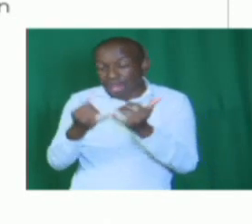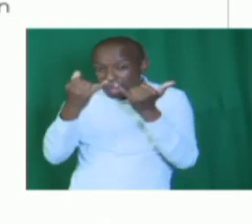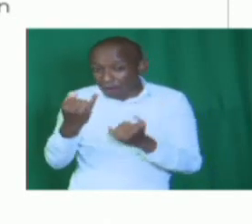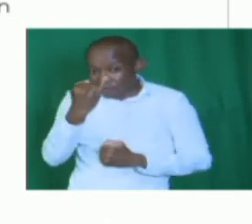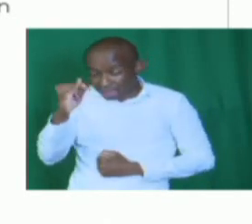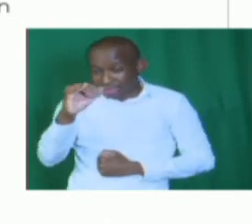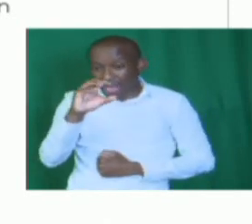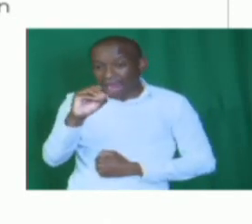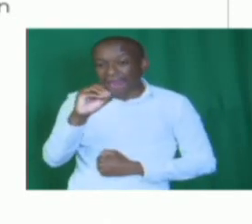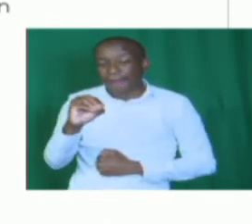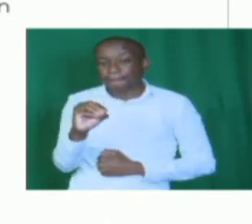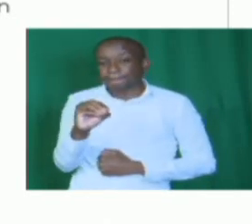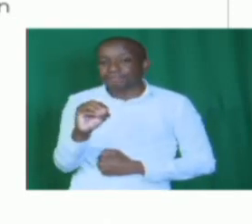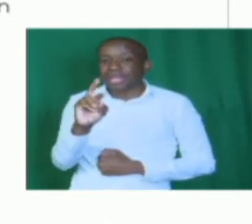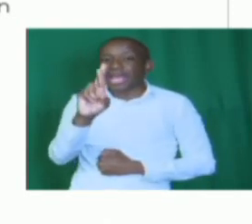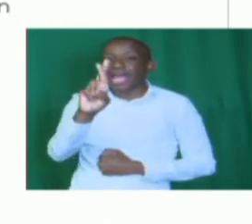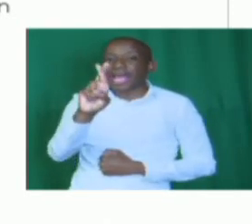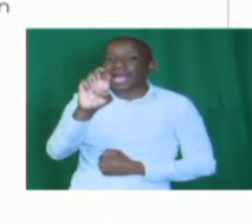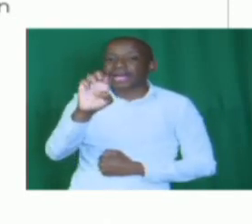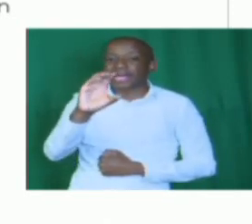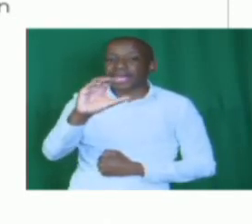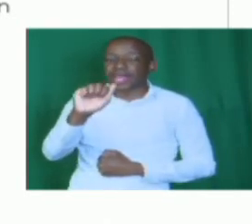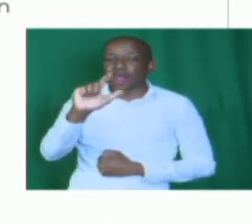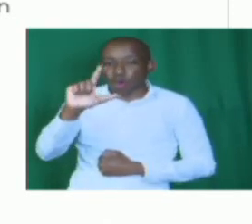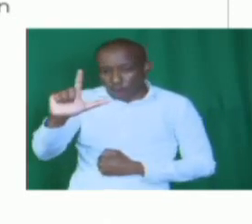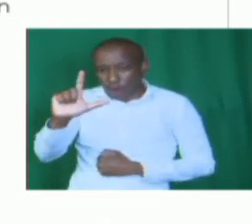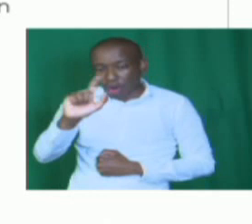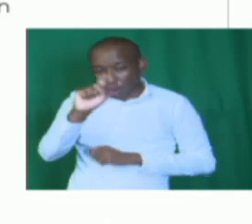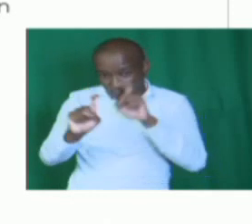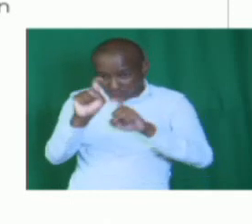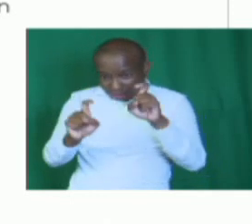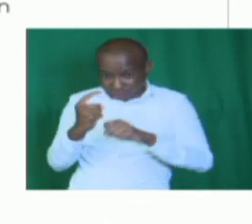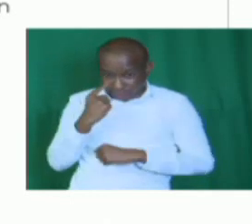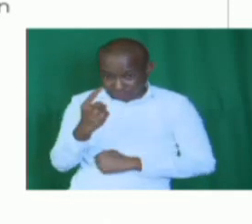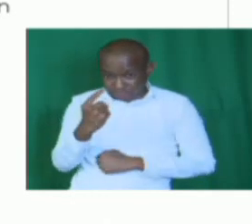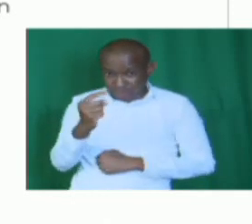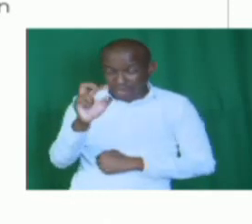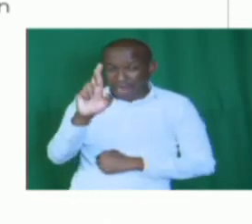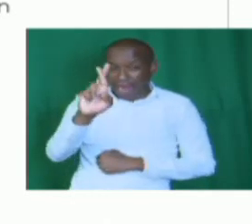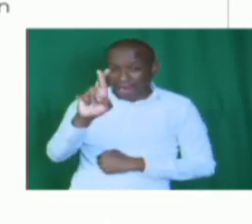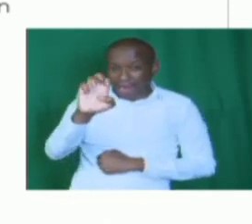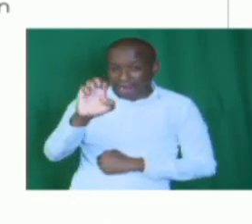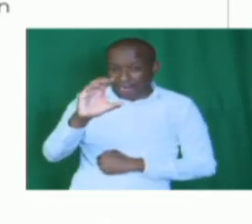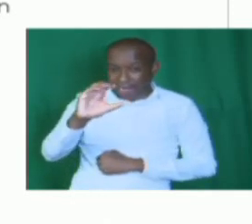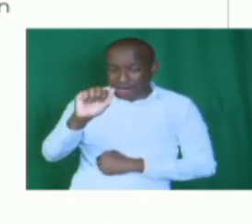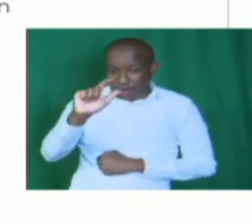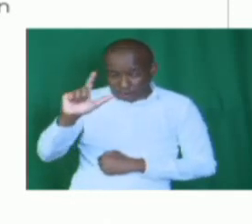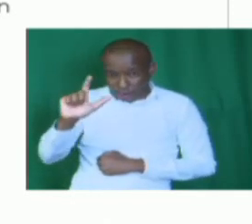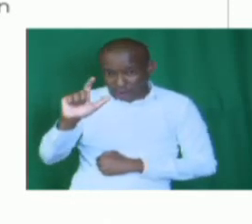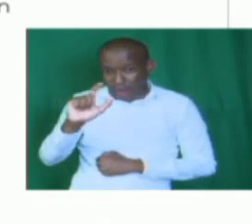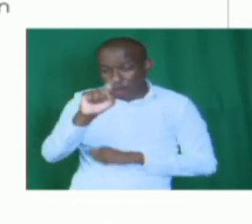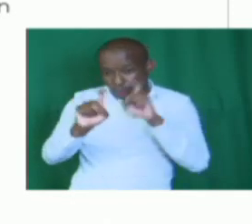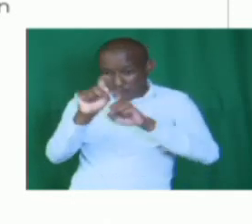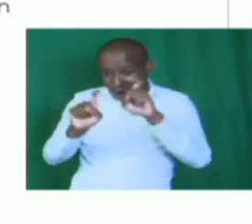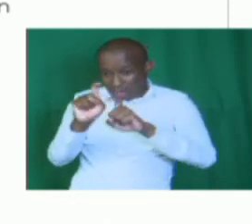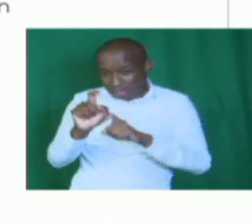we have the recall questions. As you can see on the text there,